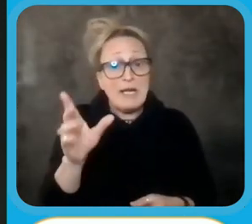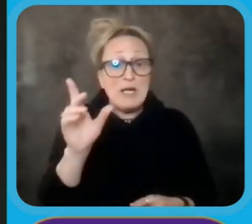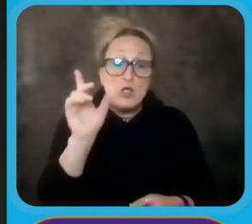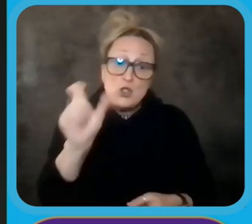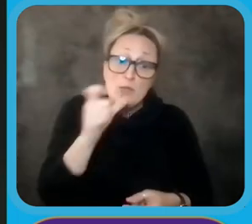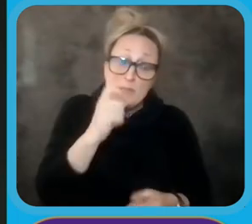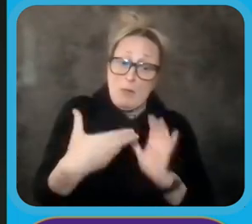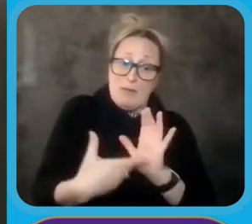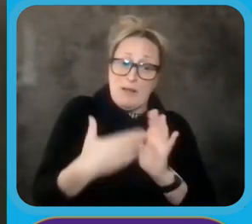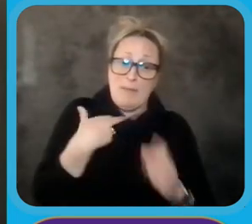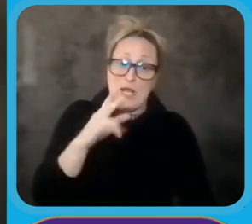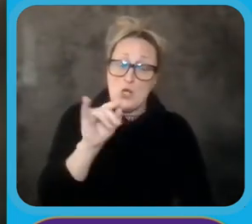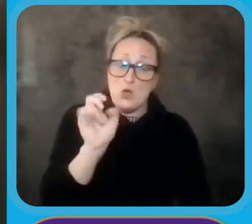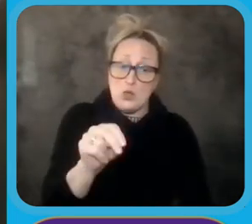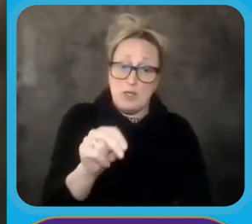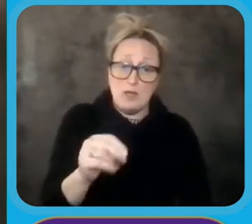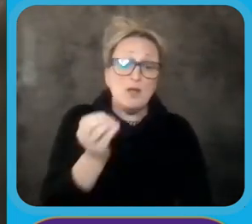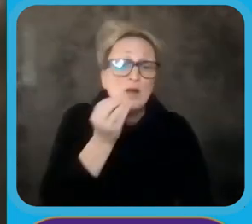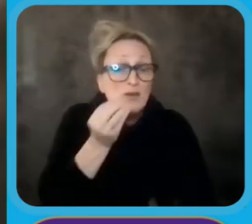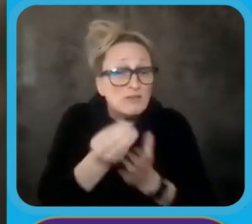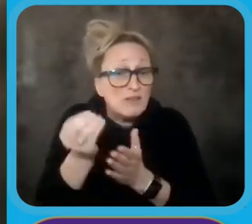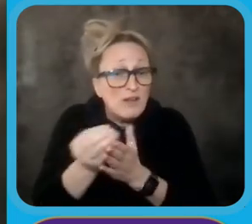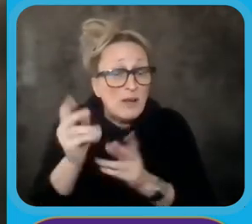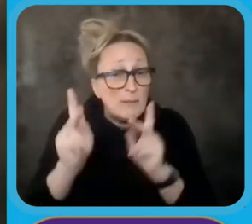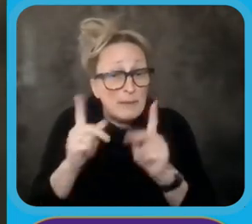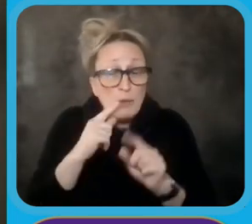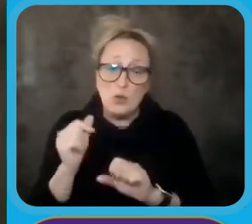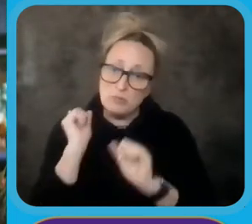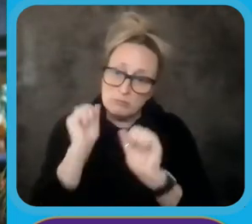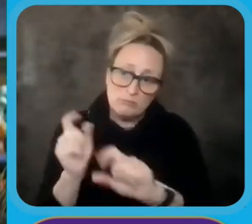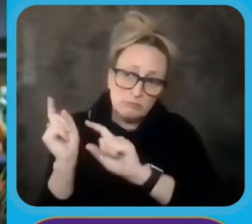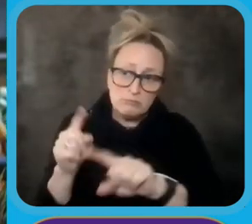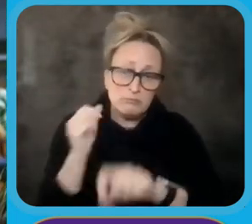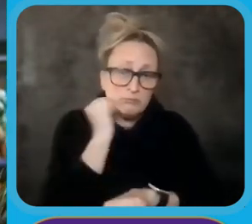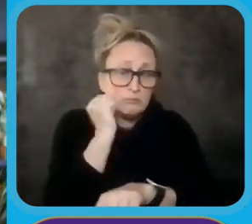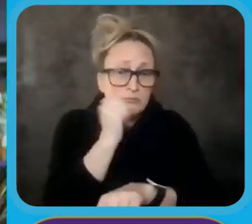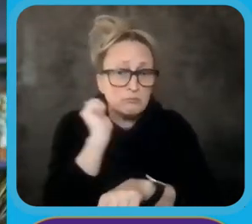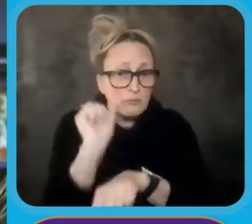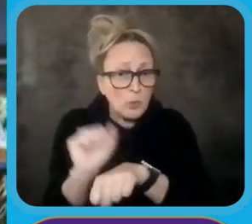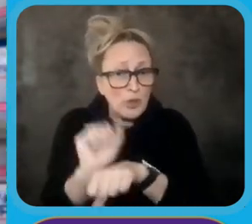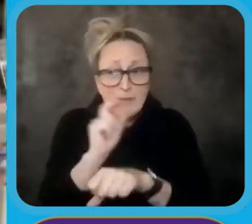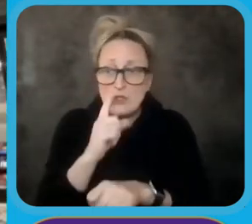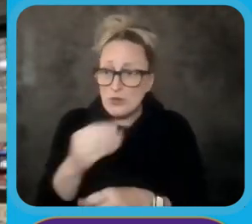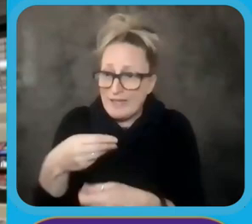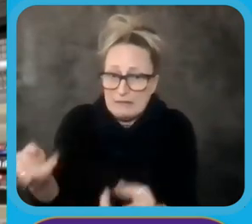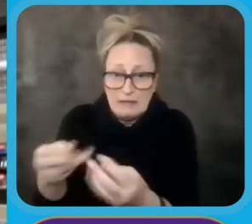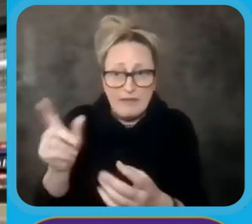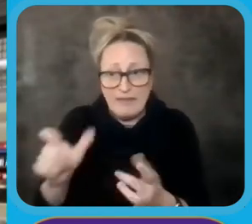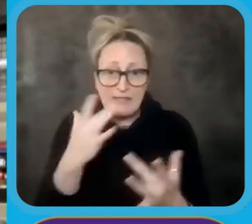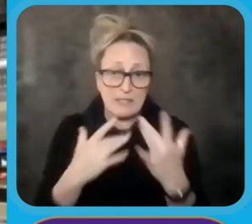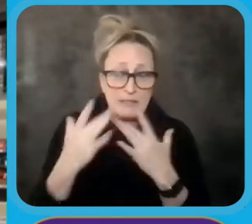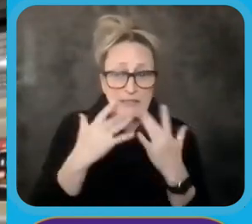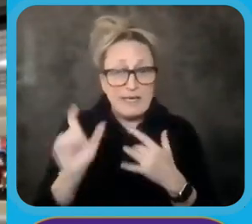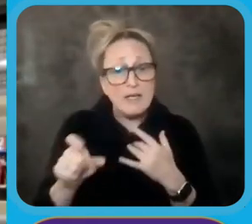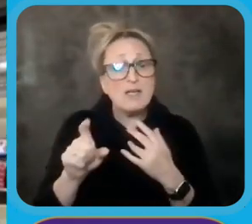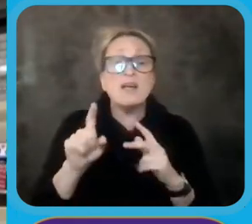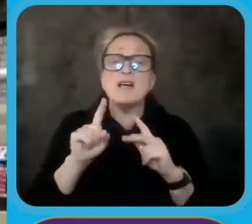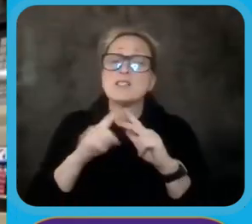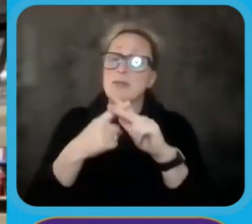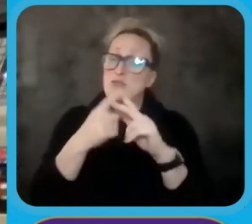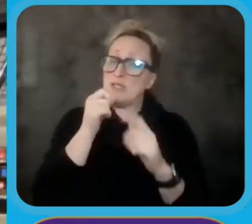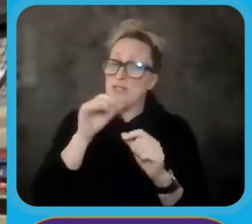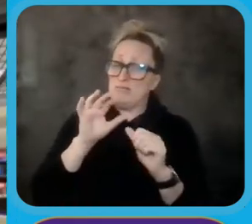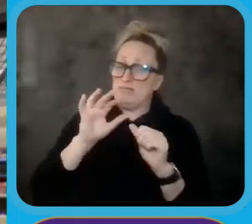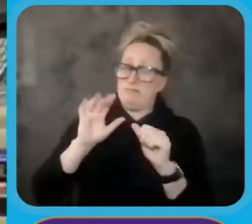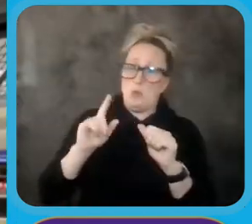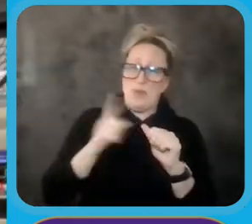union. Our grocery clerks who came to work every day to make sure people could get the essentials, especially early on when they had to